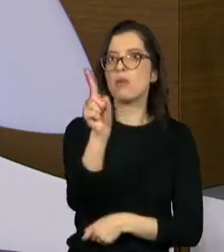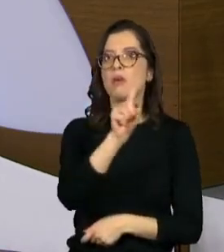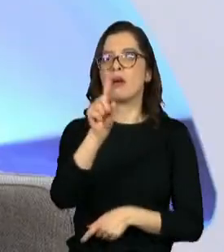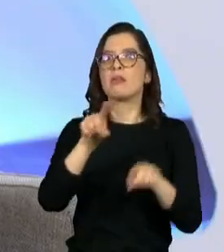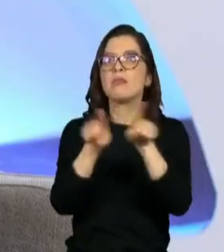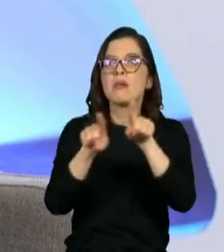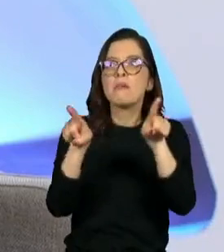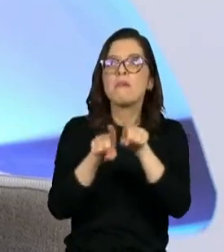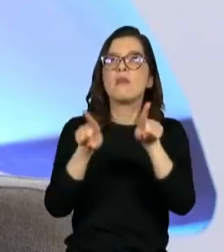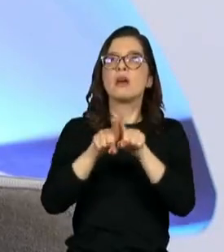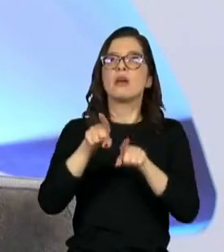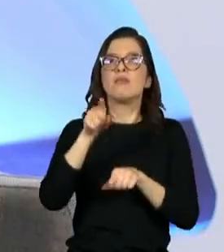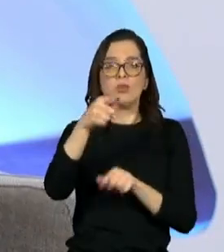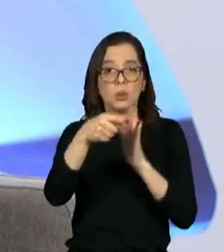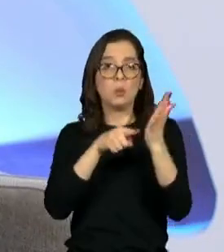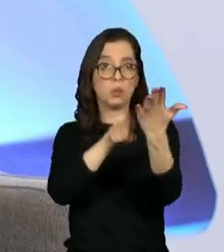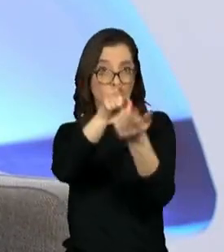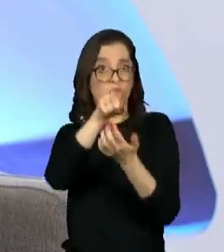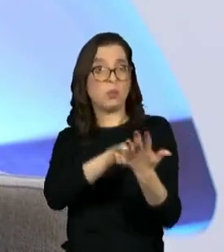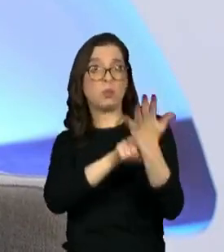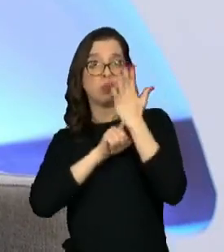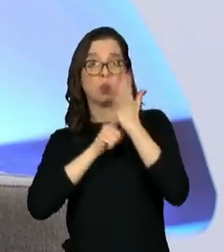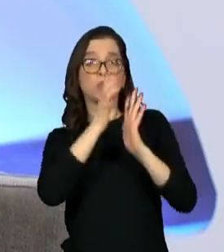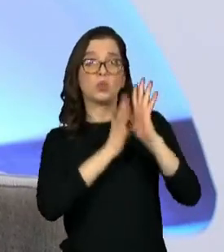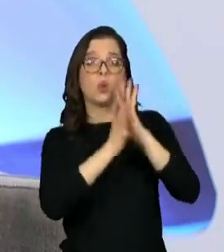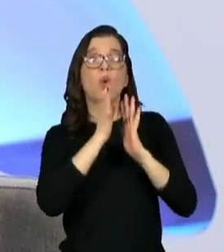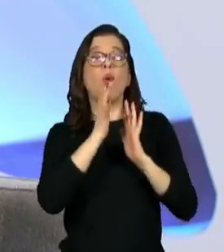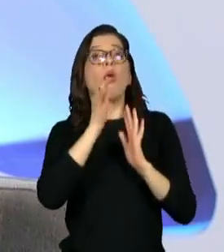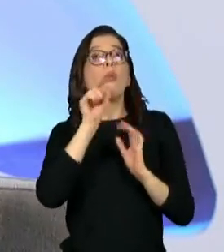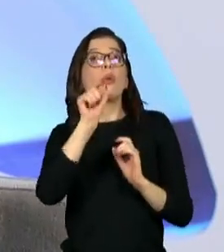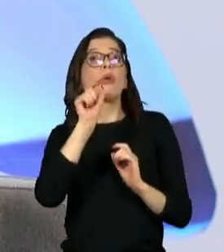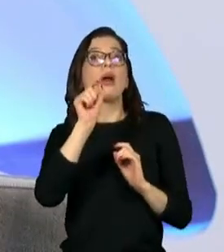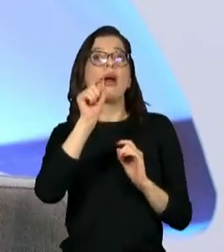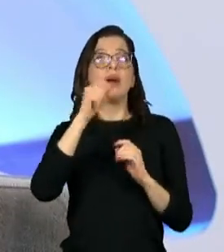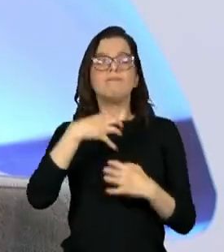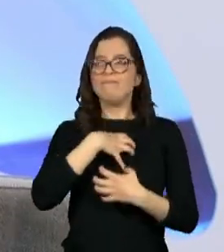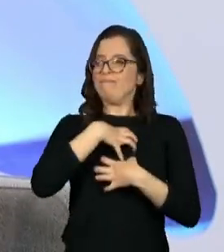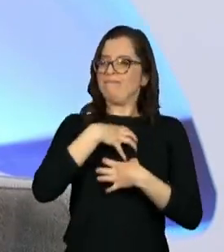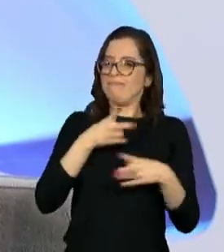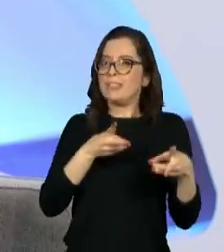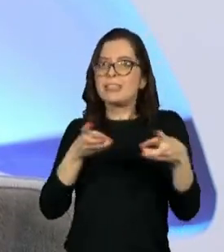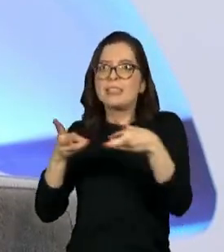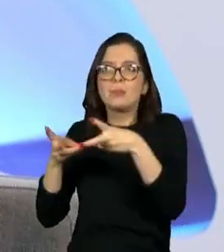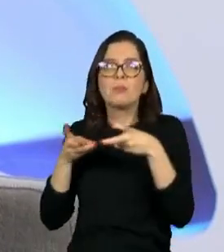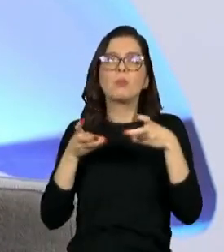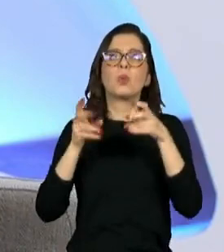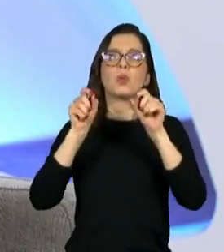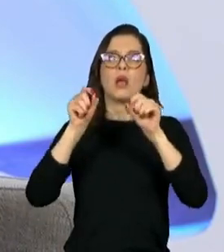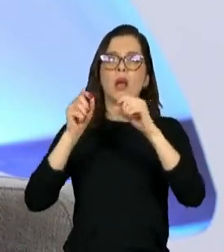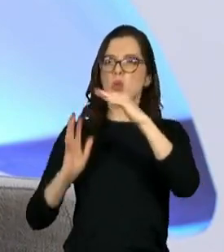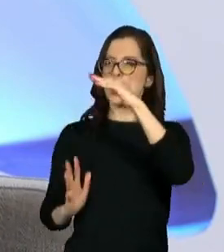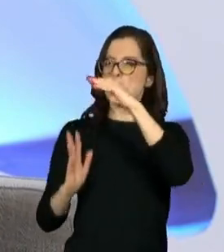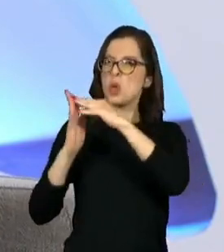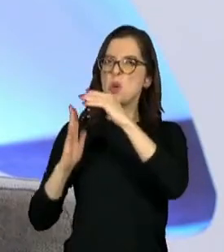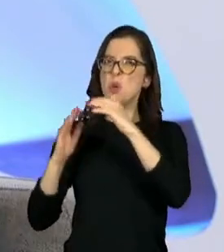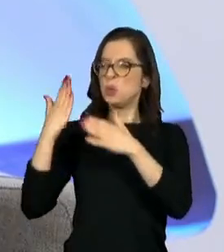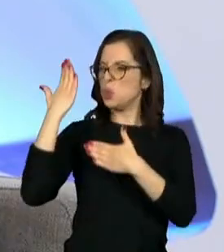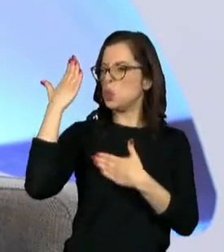inequalities, also the sense, as you were pointing out, among the successful, that those who landed on